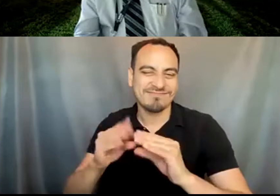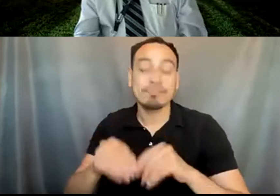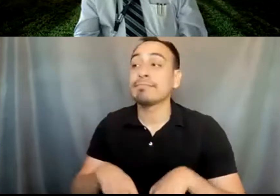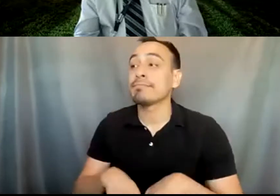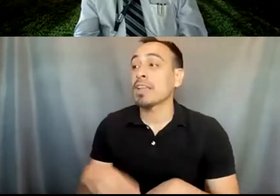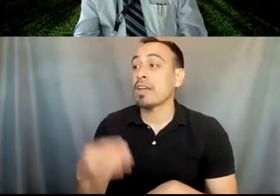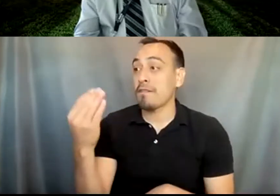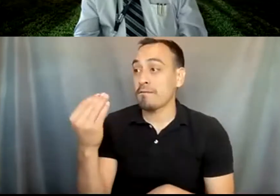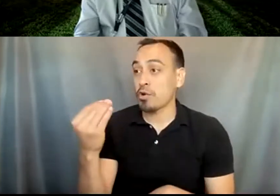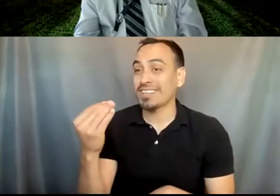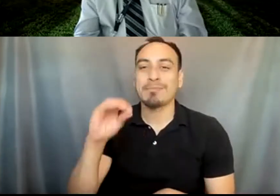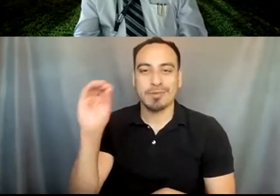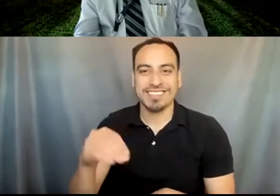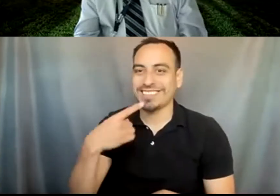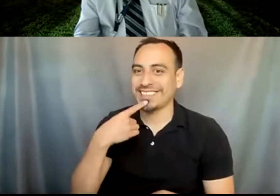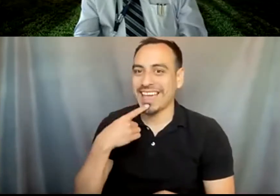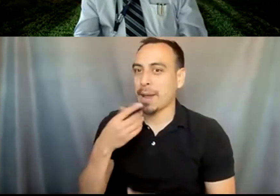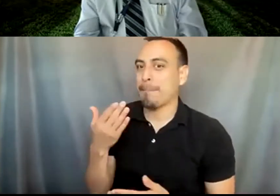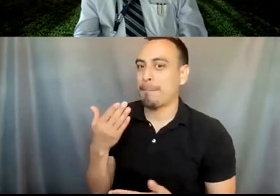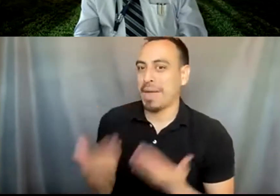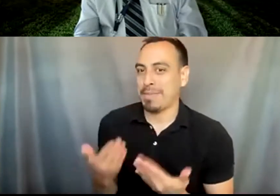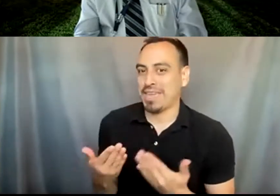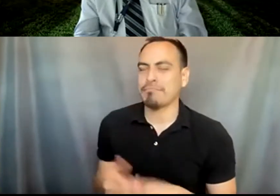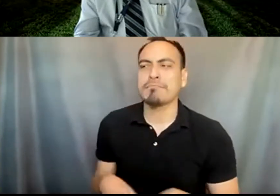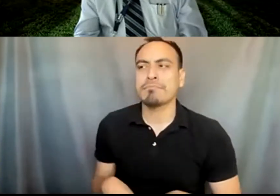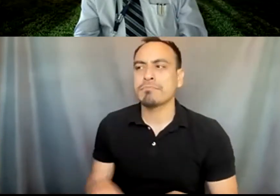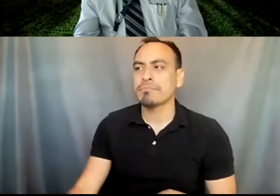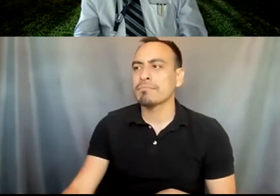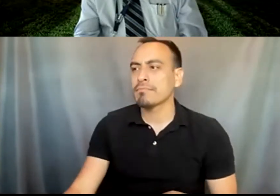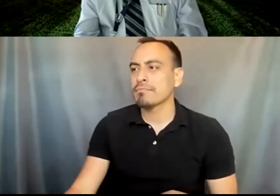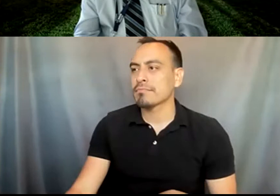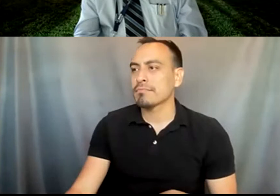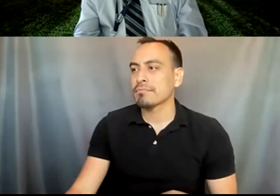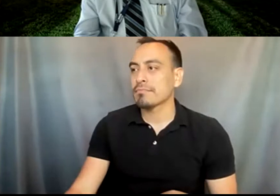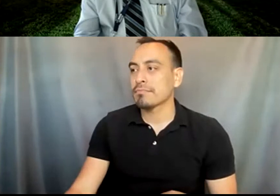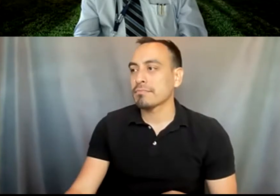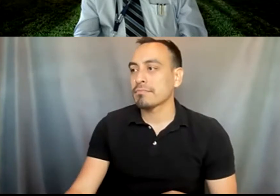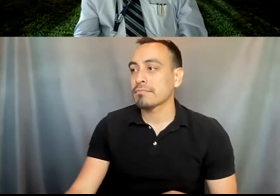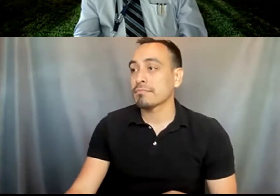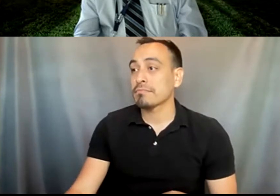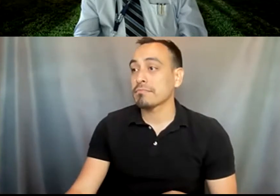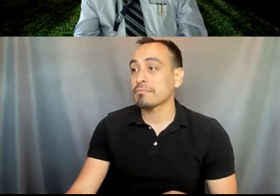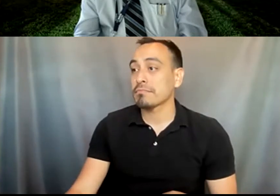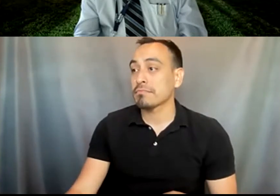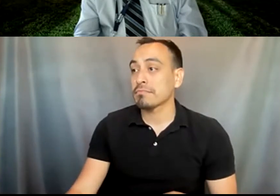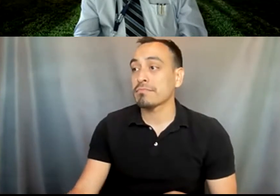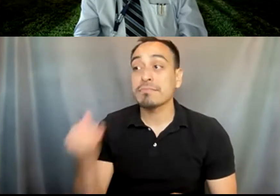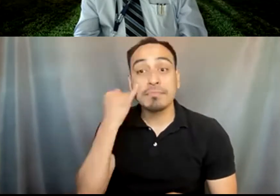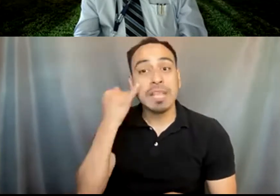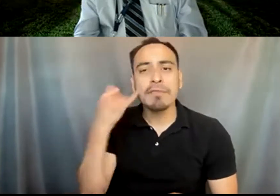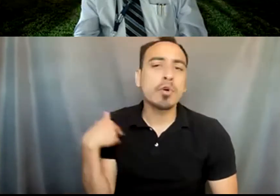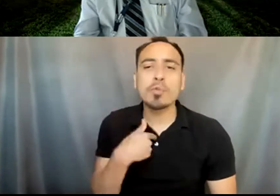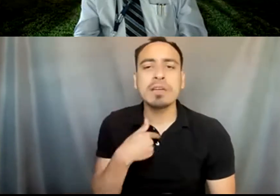14% who said maybe. If we discontinue to have these, folks are interested in getting information